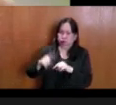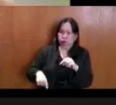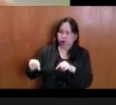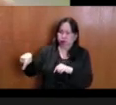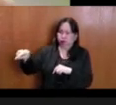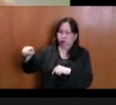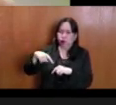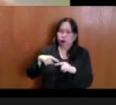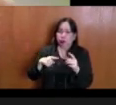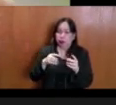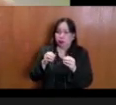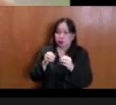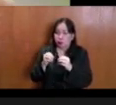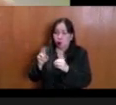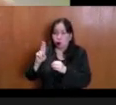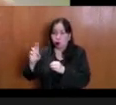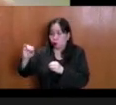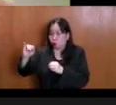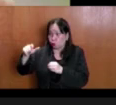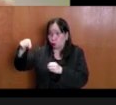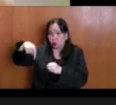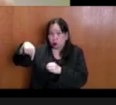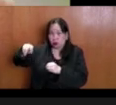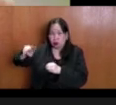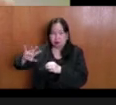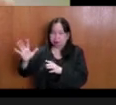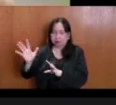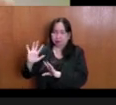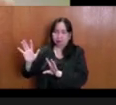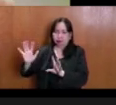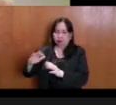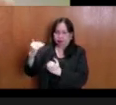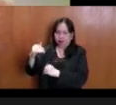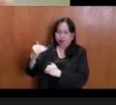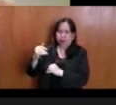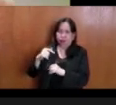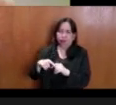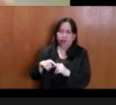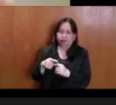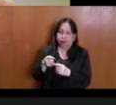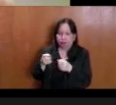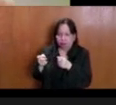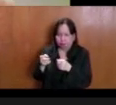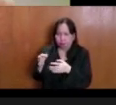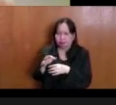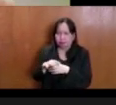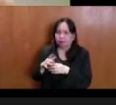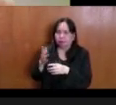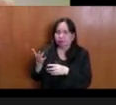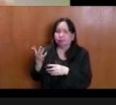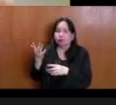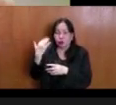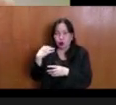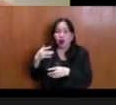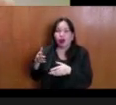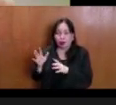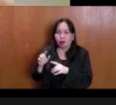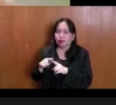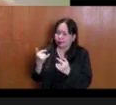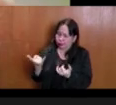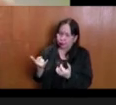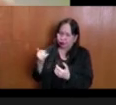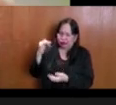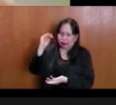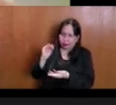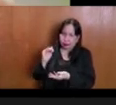look forward to more coal facilities. There will be very limited that will be allowed because they were previously allowed.